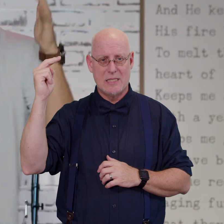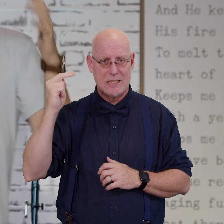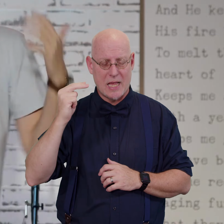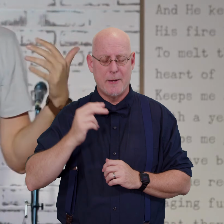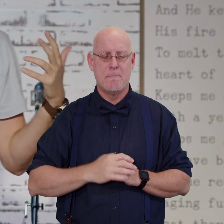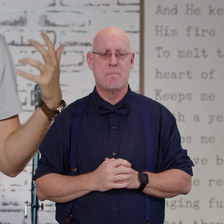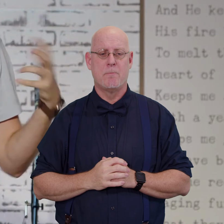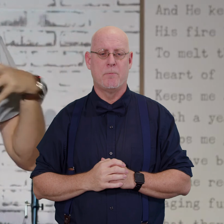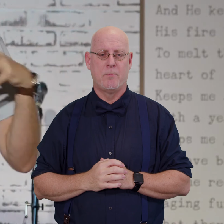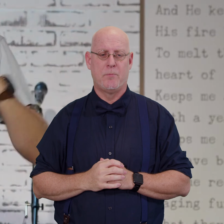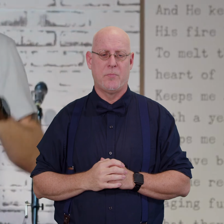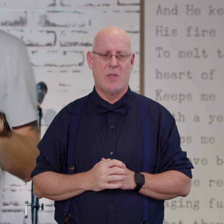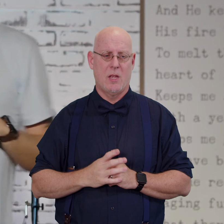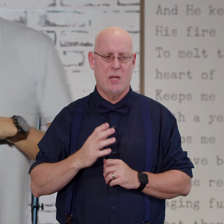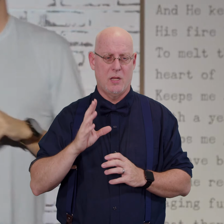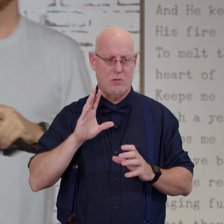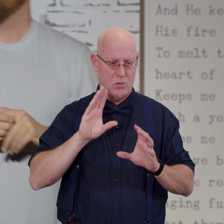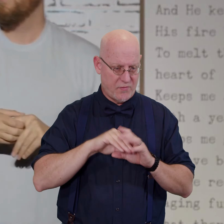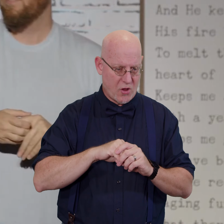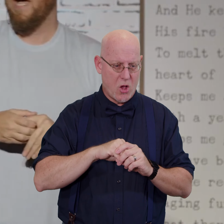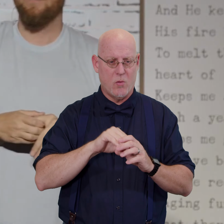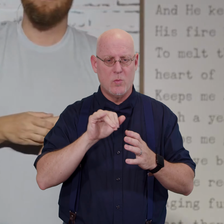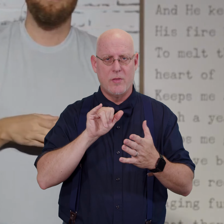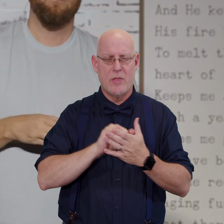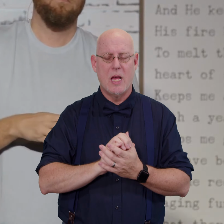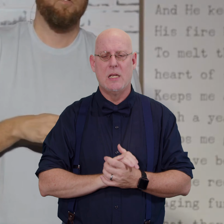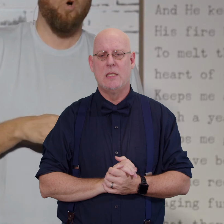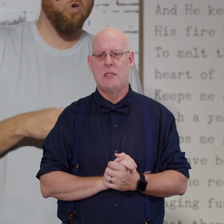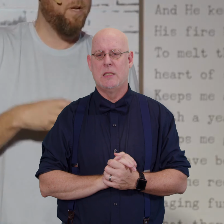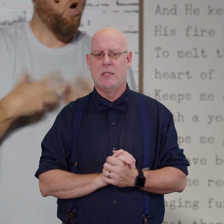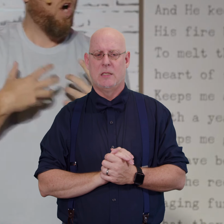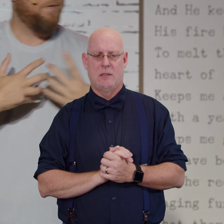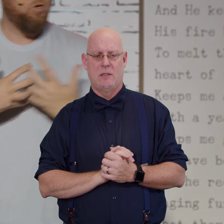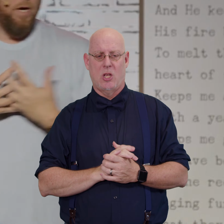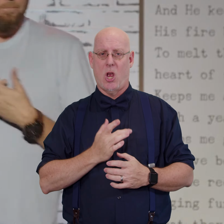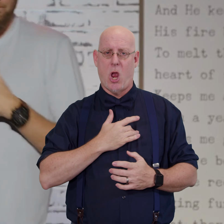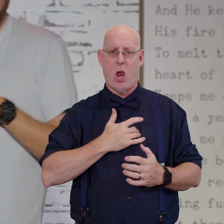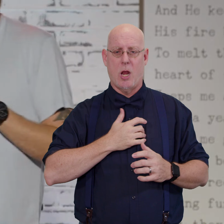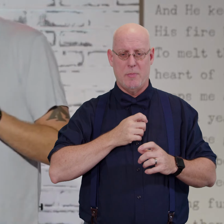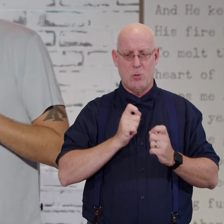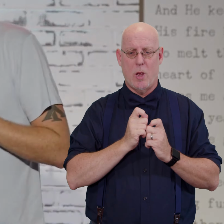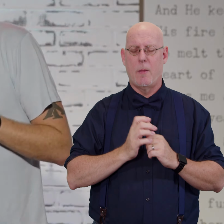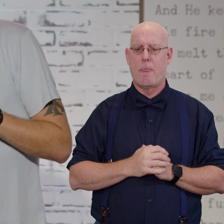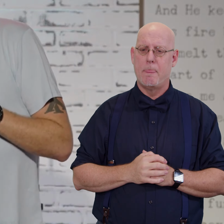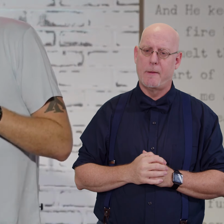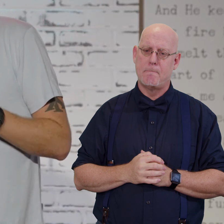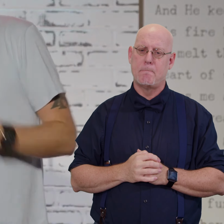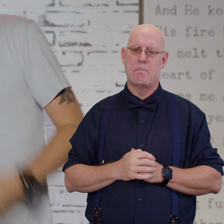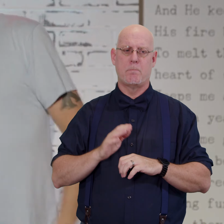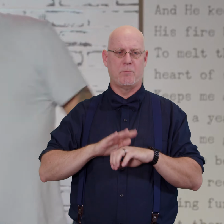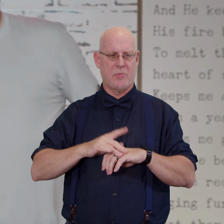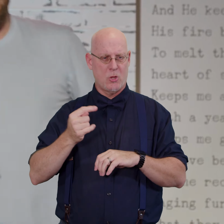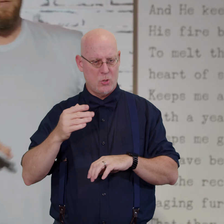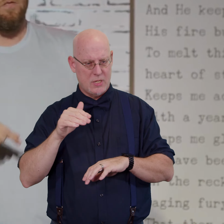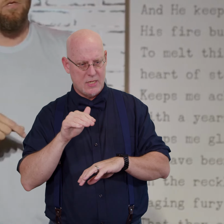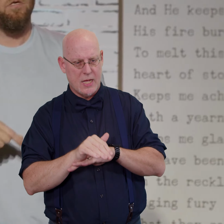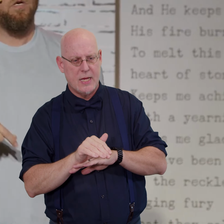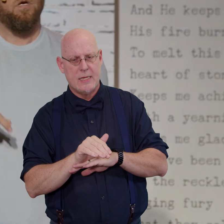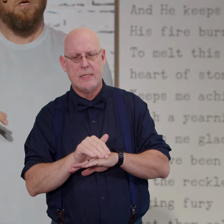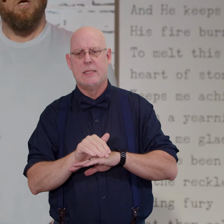and the ramifications involved with that ultimate heart betrayal. So on Thursday